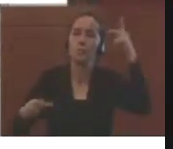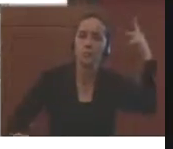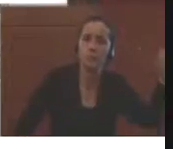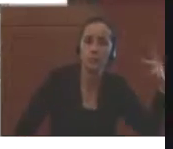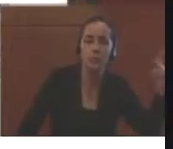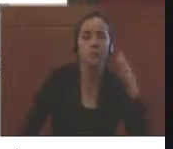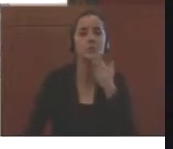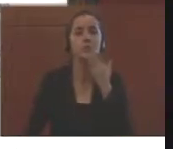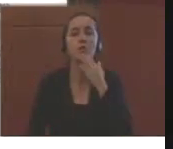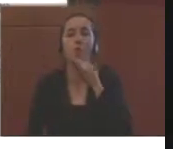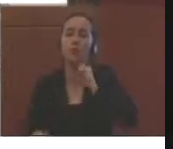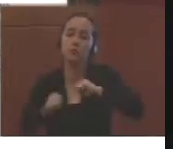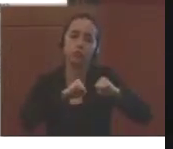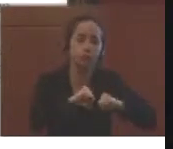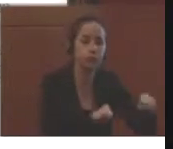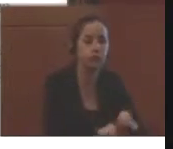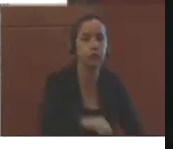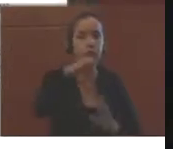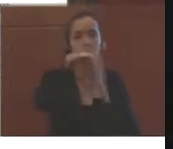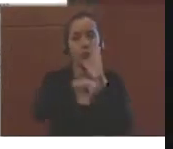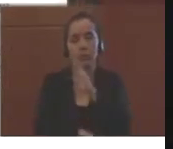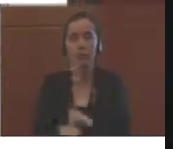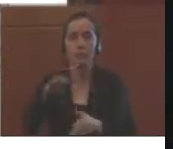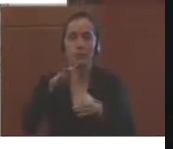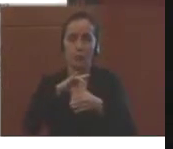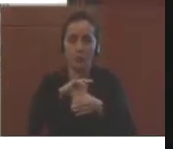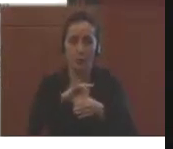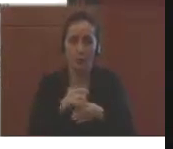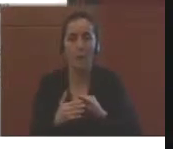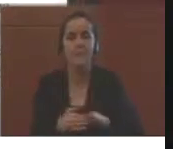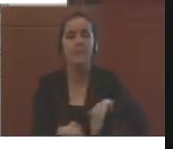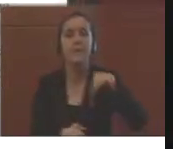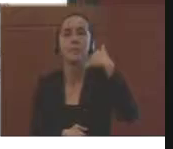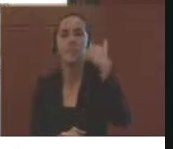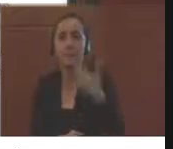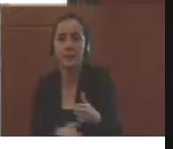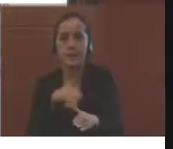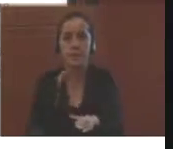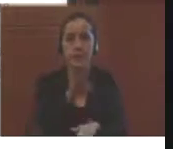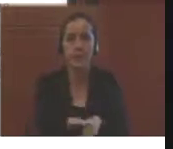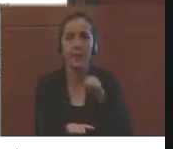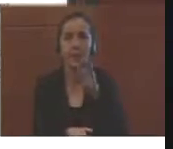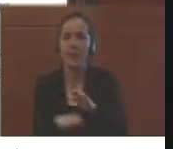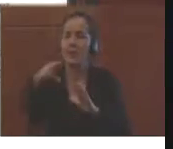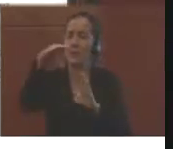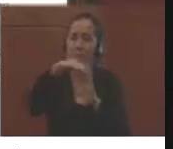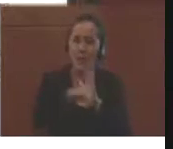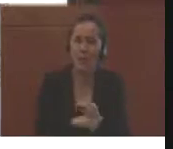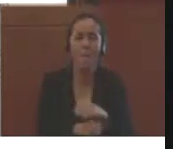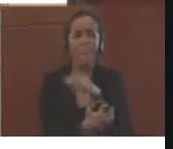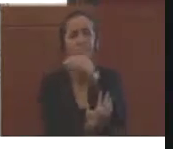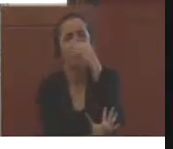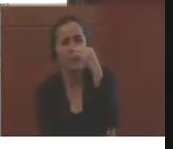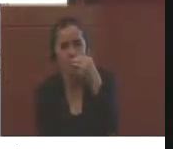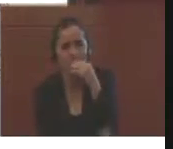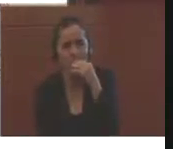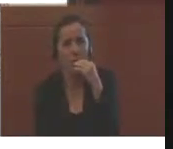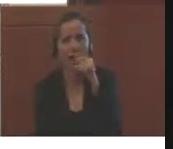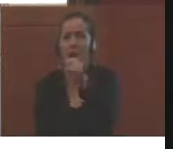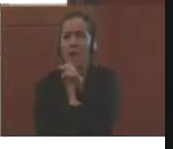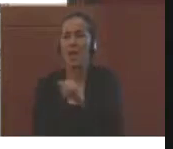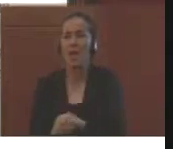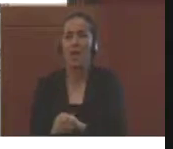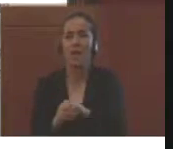and policies for disaster risk management in order to progress towards eradicating poverty,